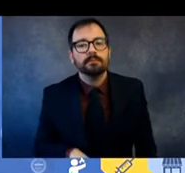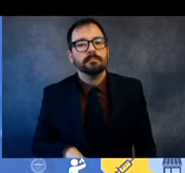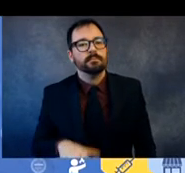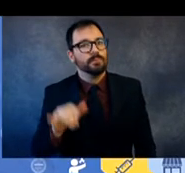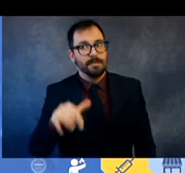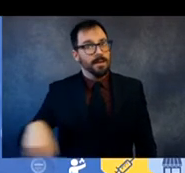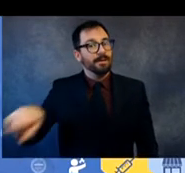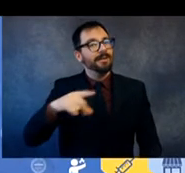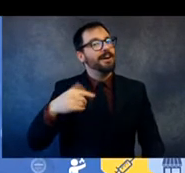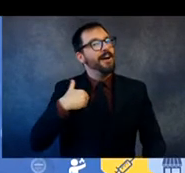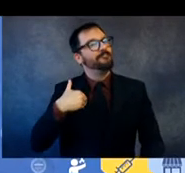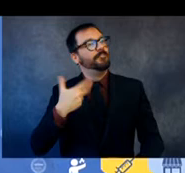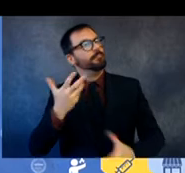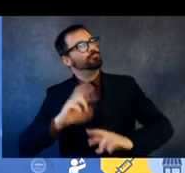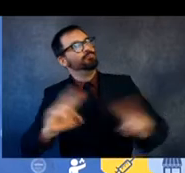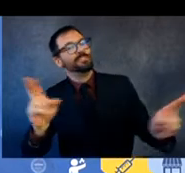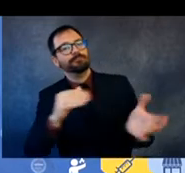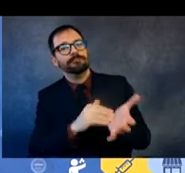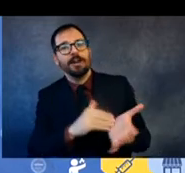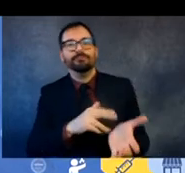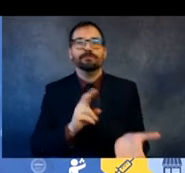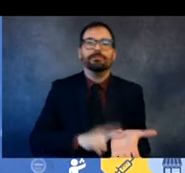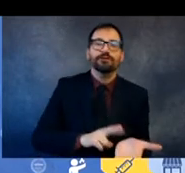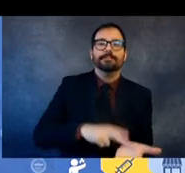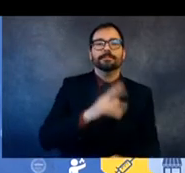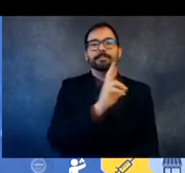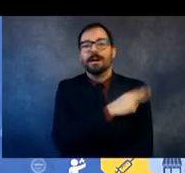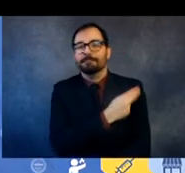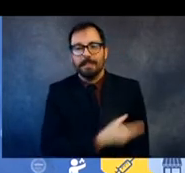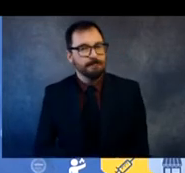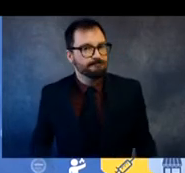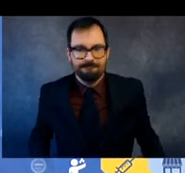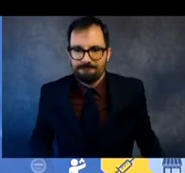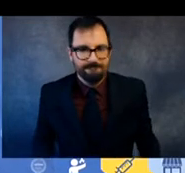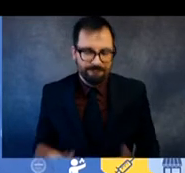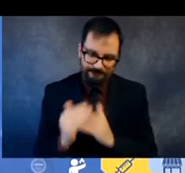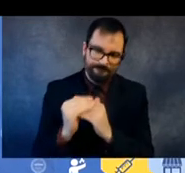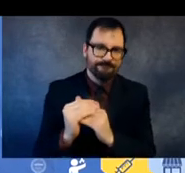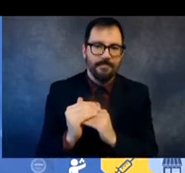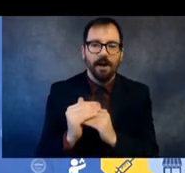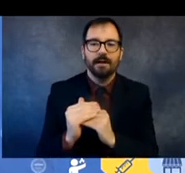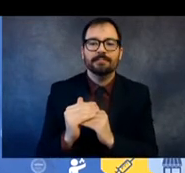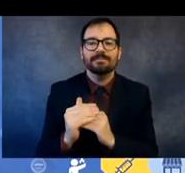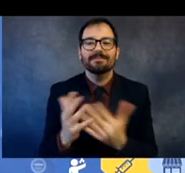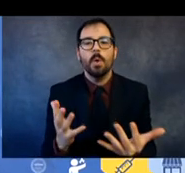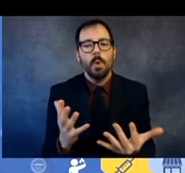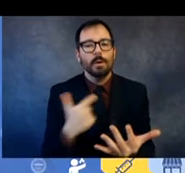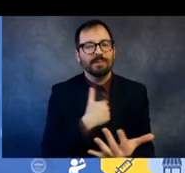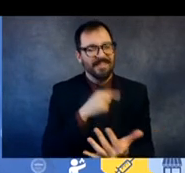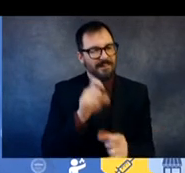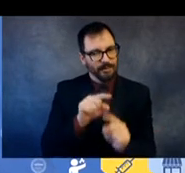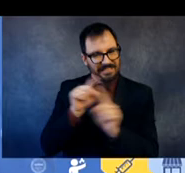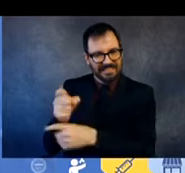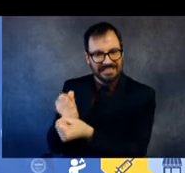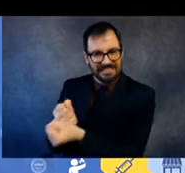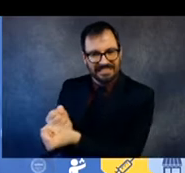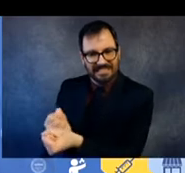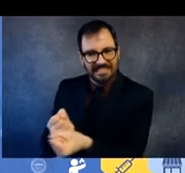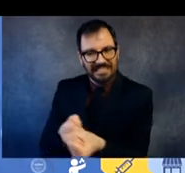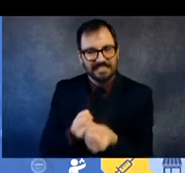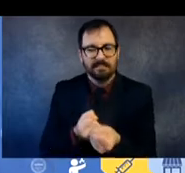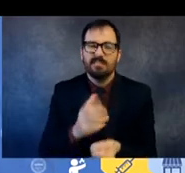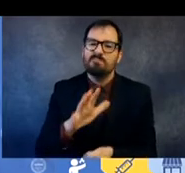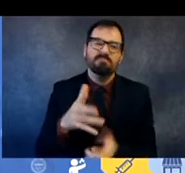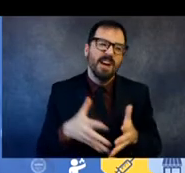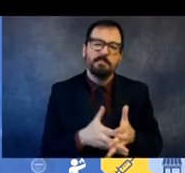the access to health care is extremely limited. So we've really got to try to, like I say, do what America has